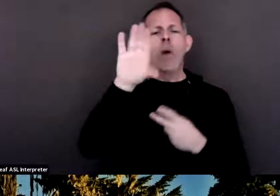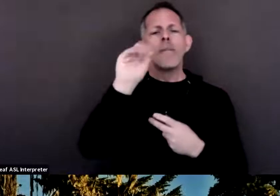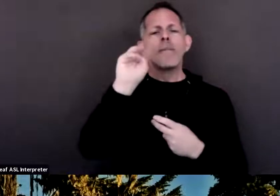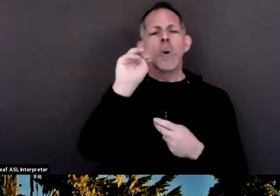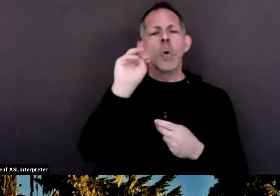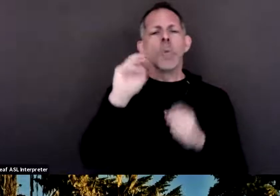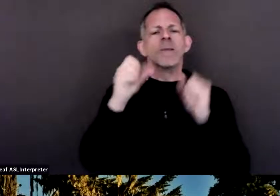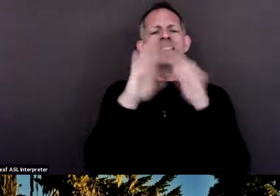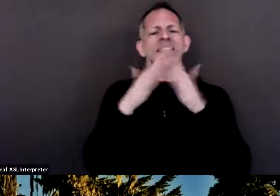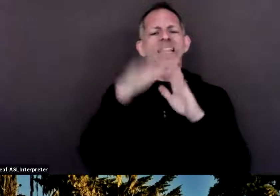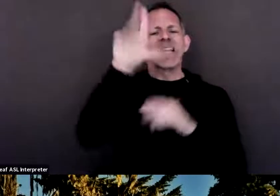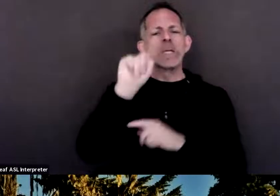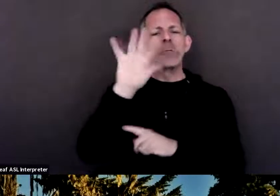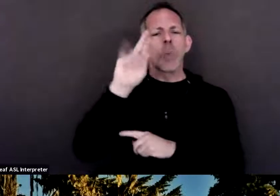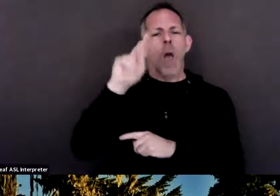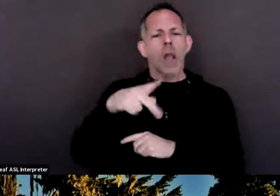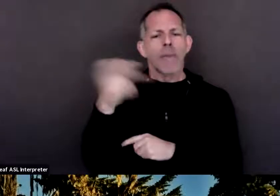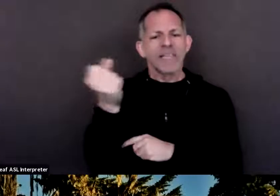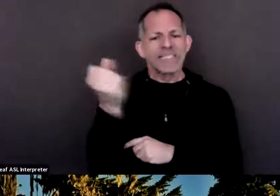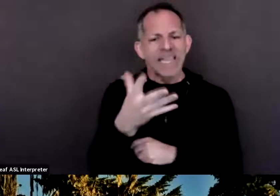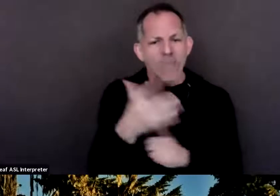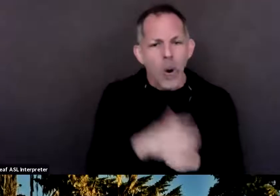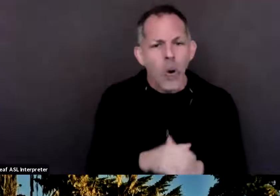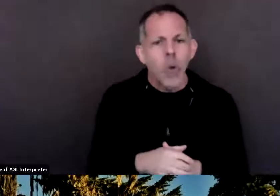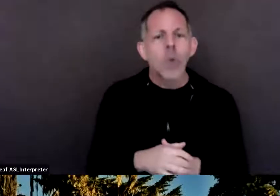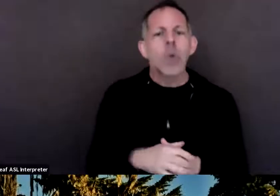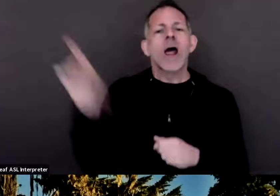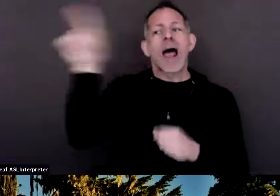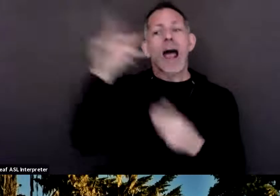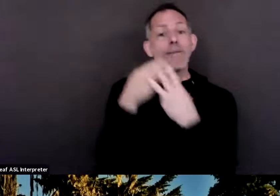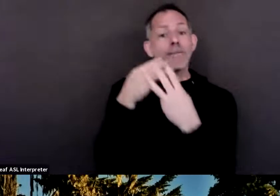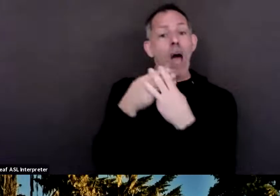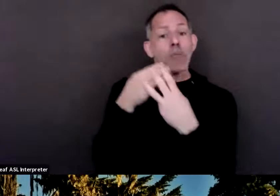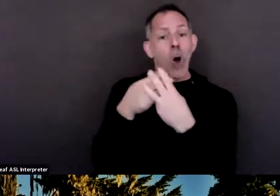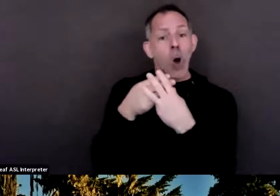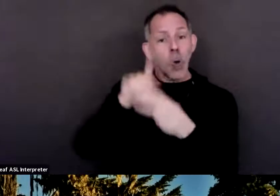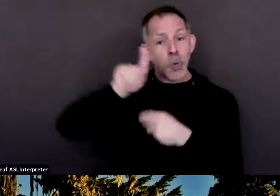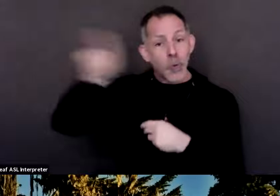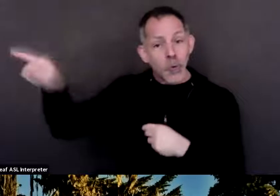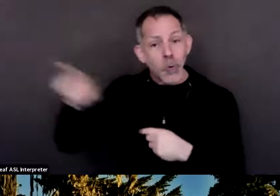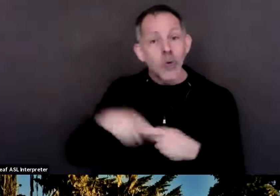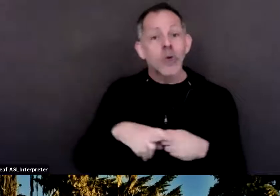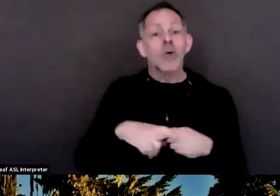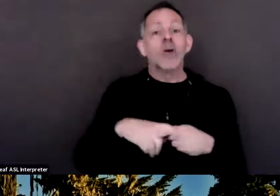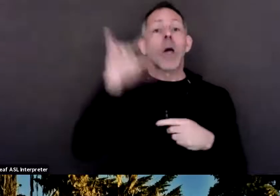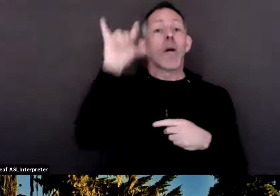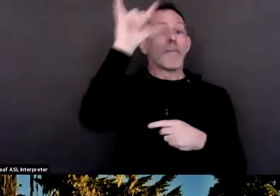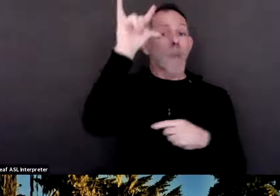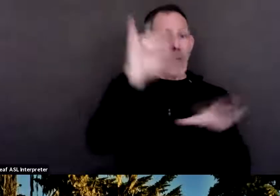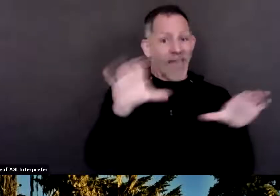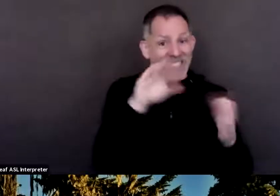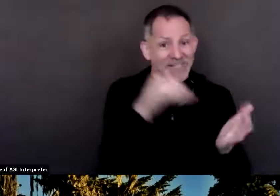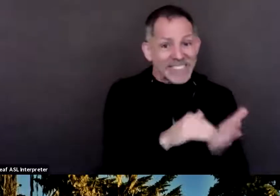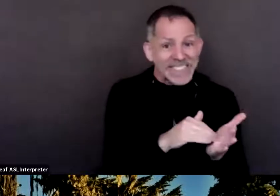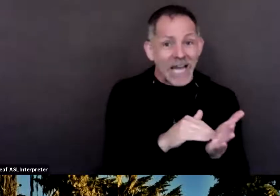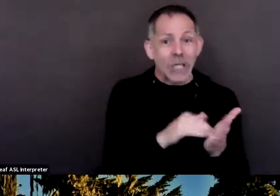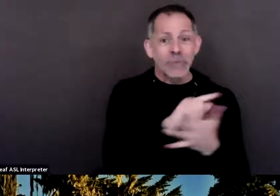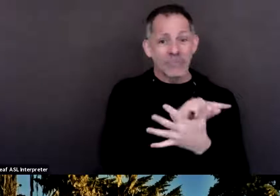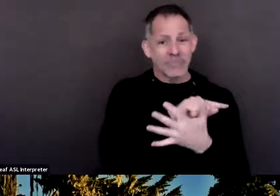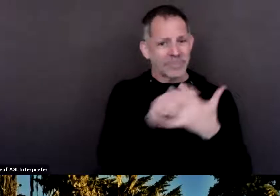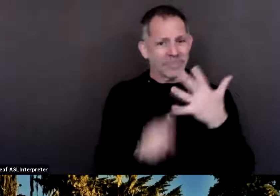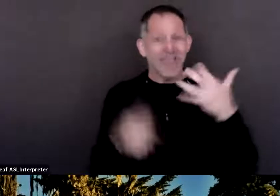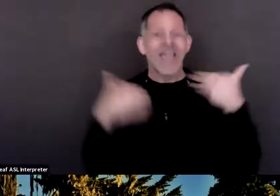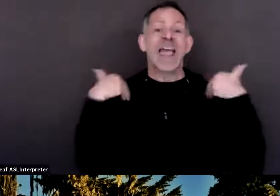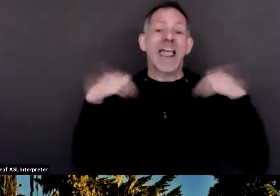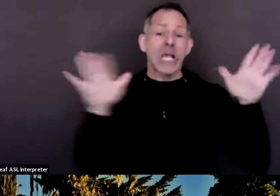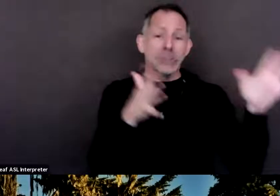We have the Ash Way site. We have the Boeing Activity Center, Angel of the Winds. So we have sites around the county